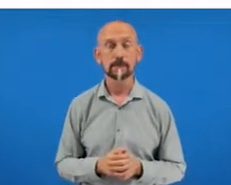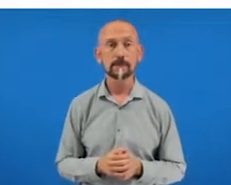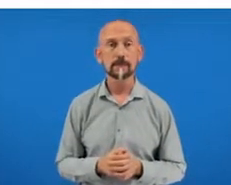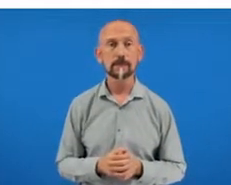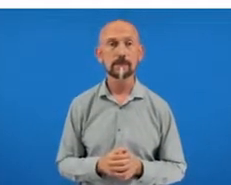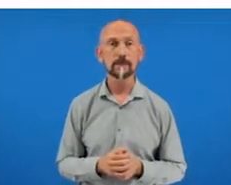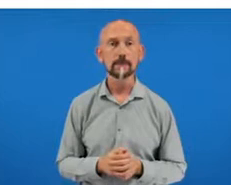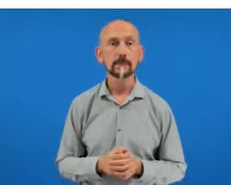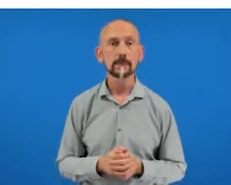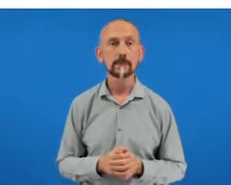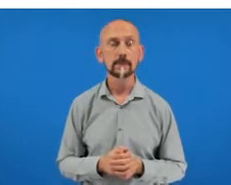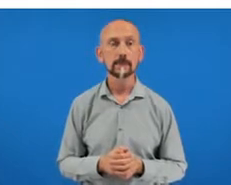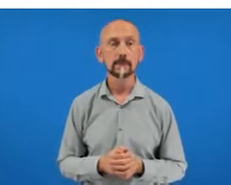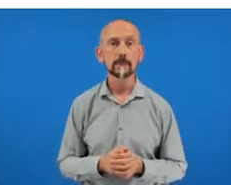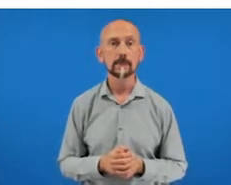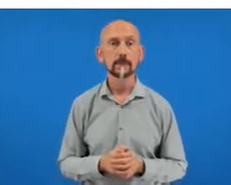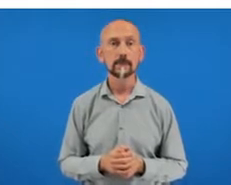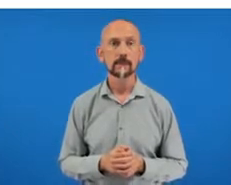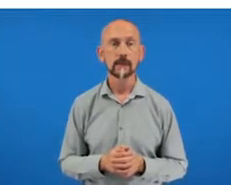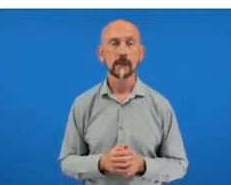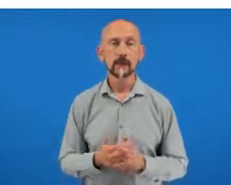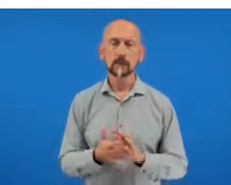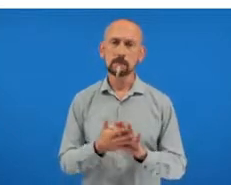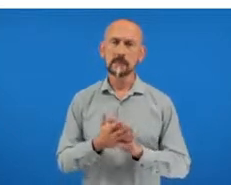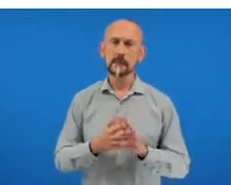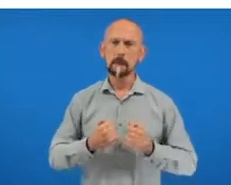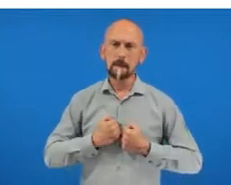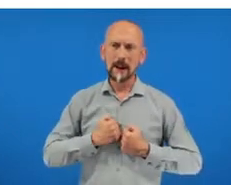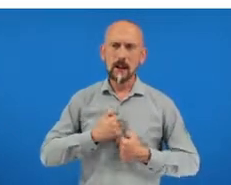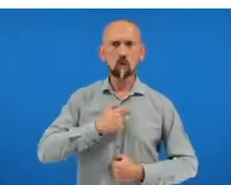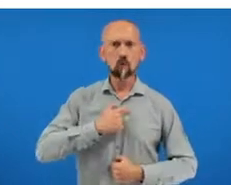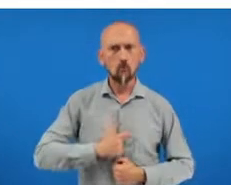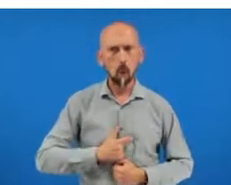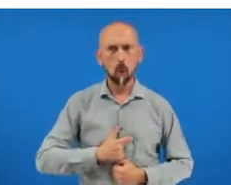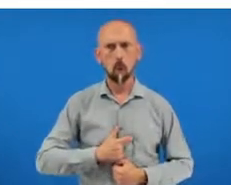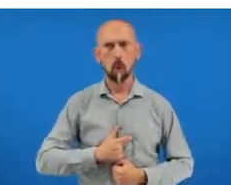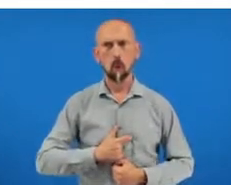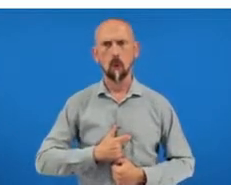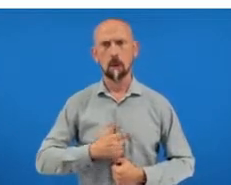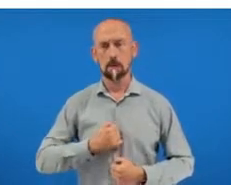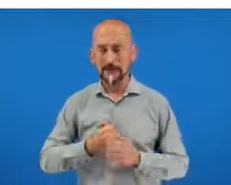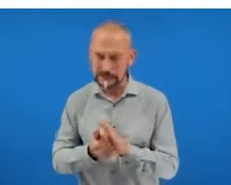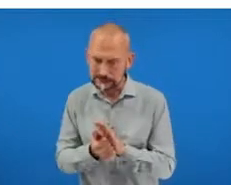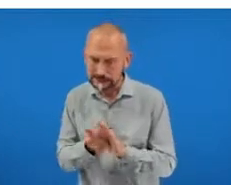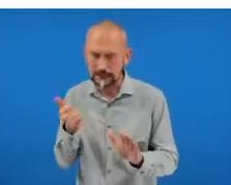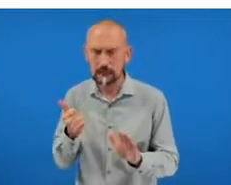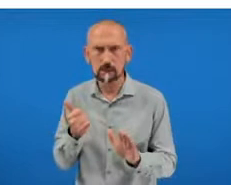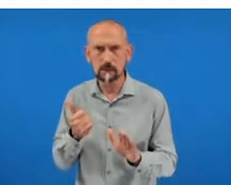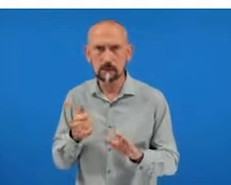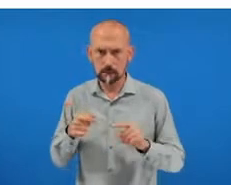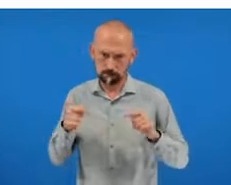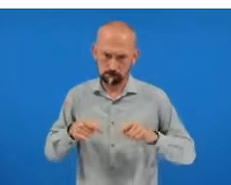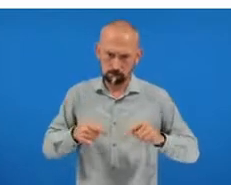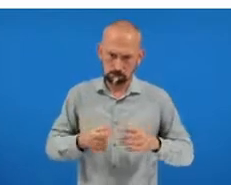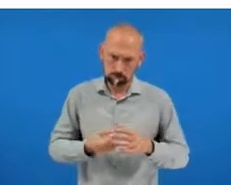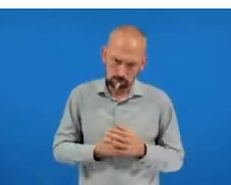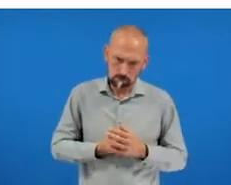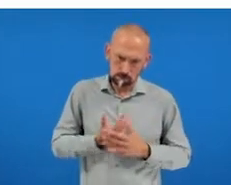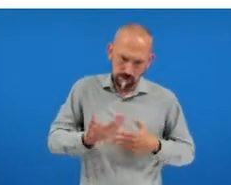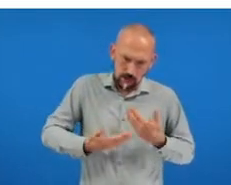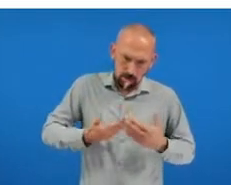And I'm not just building my roles and my skills just within my NHS role. I lecture in